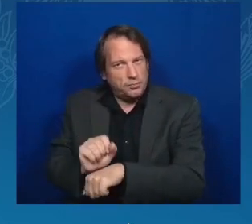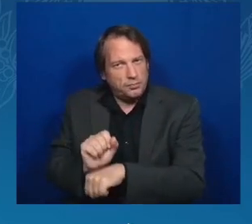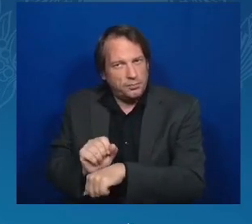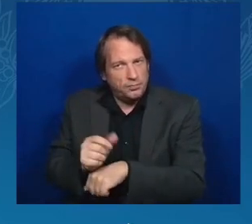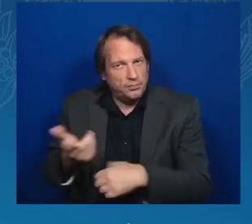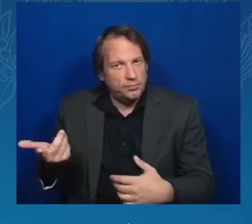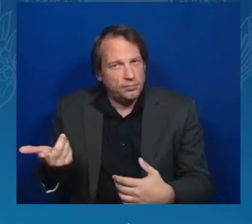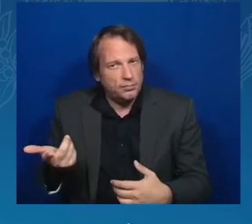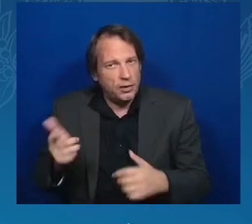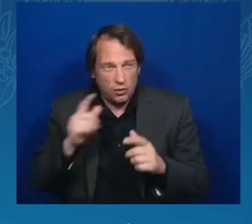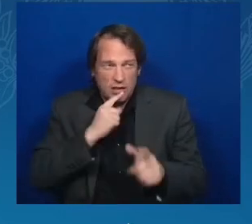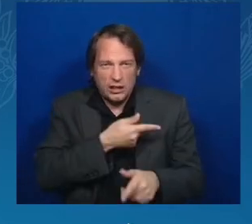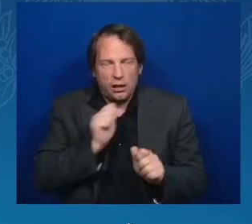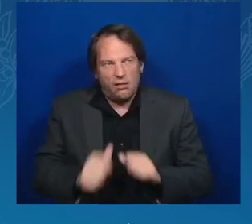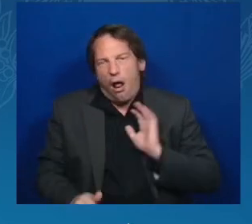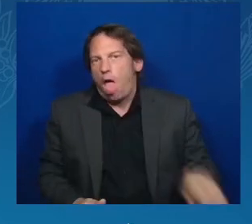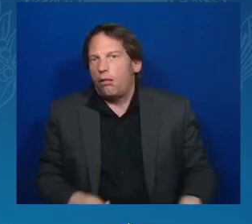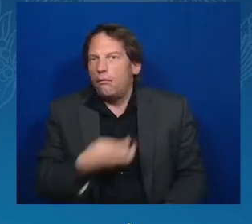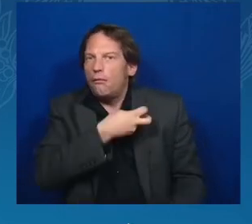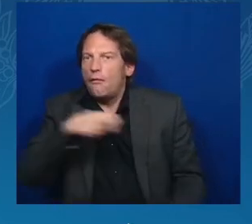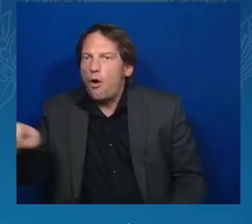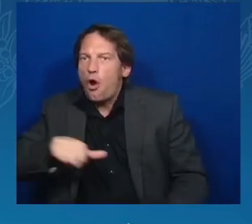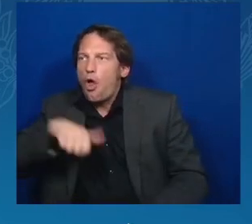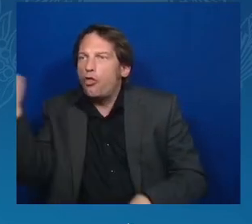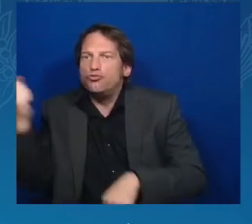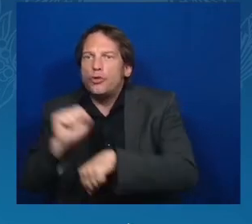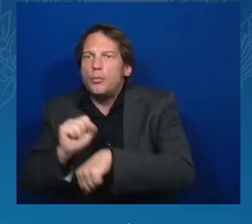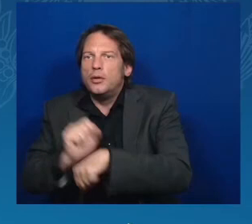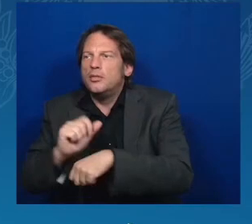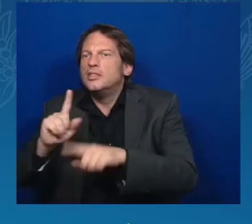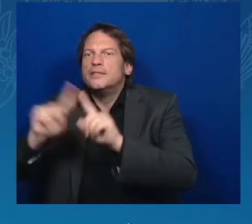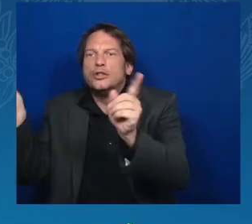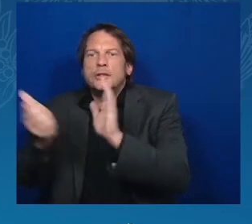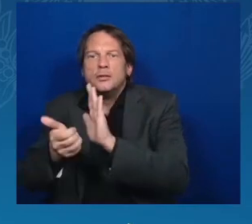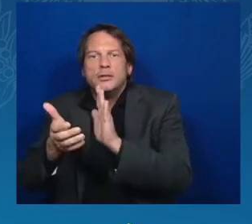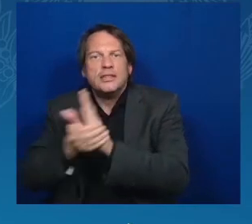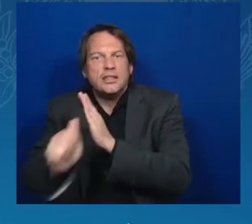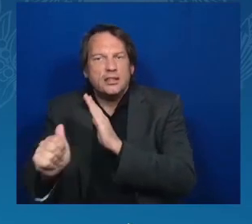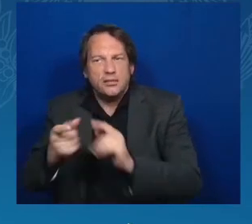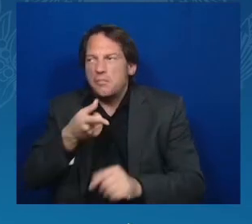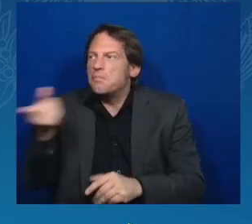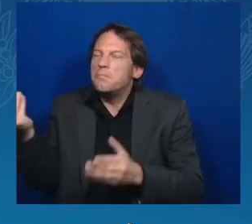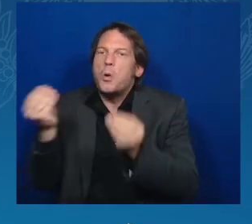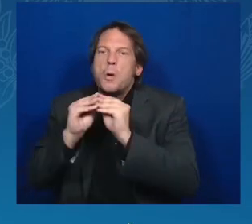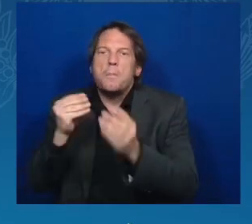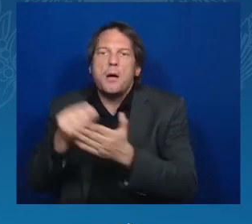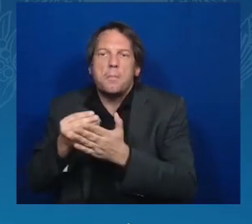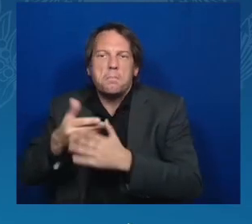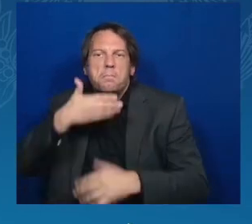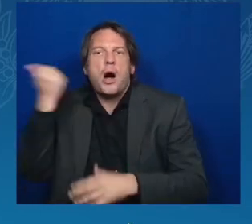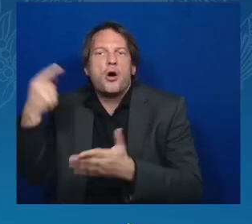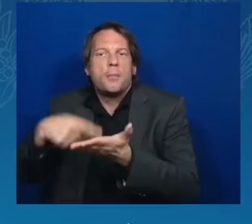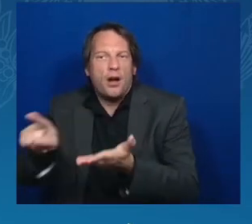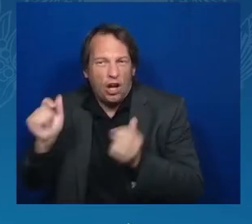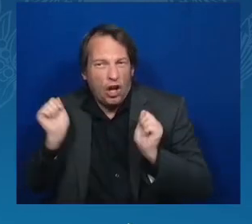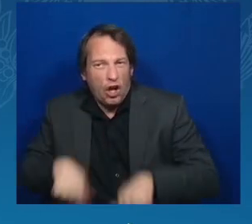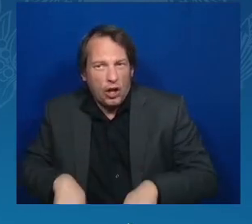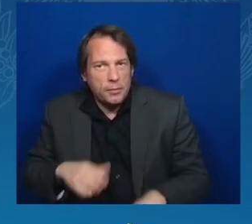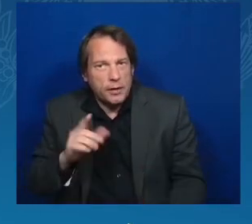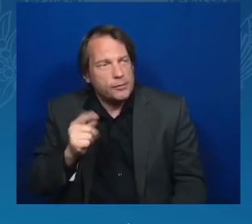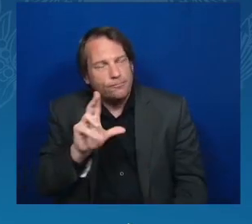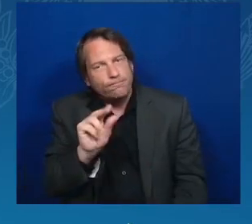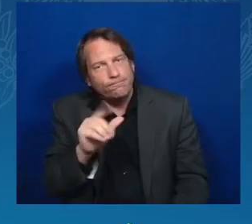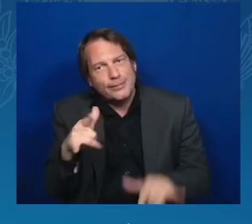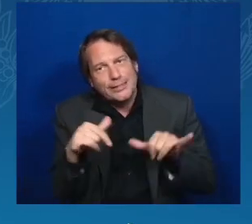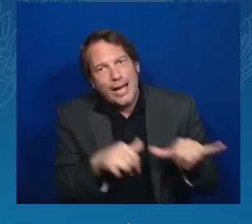stay where they are because they care. And we as a society and a country should reciprocate that care by alleviating the